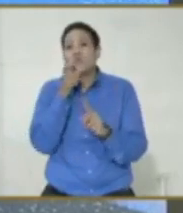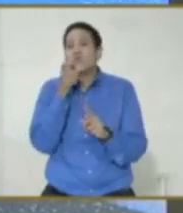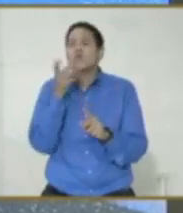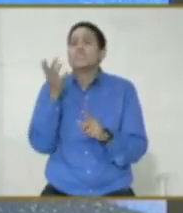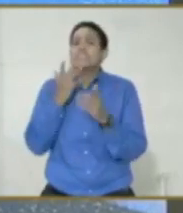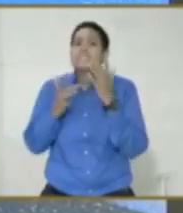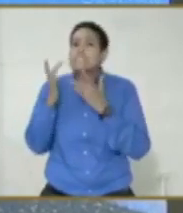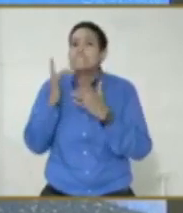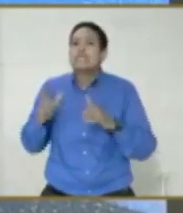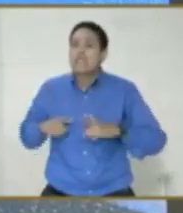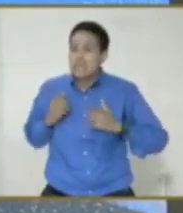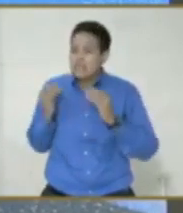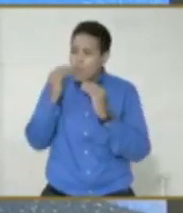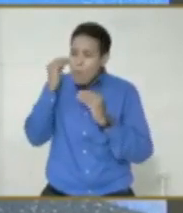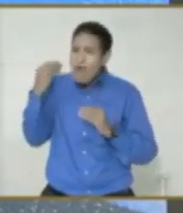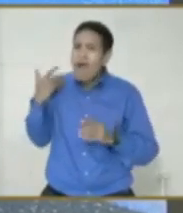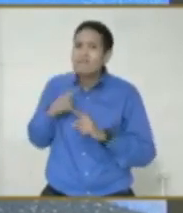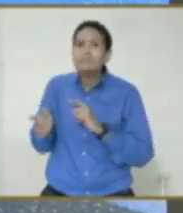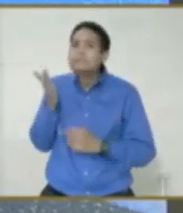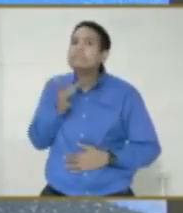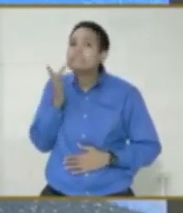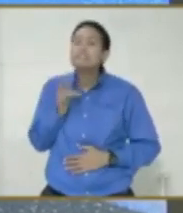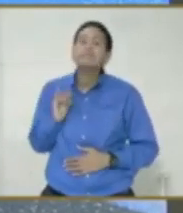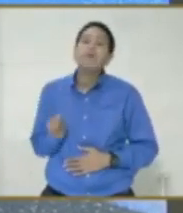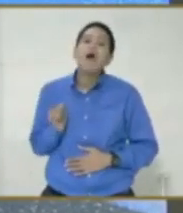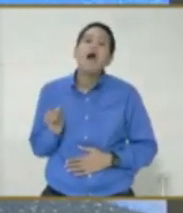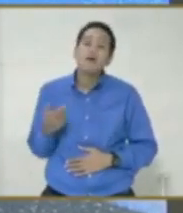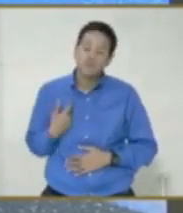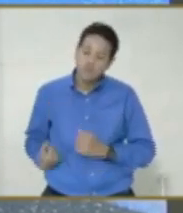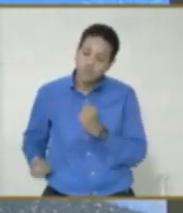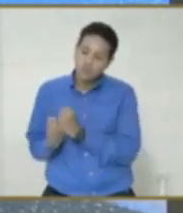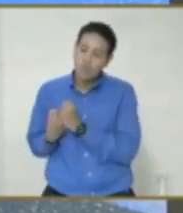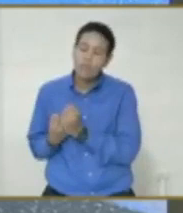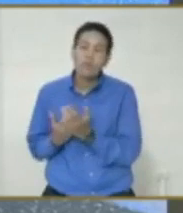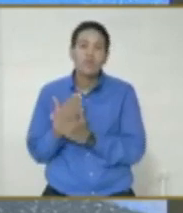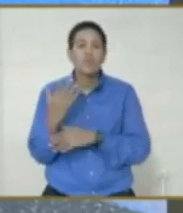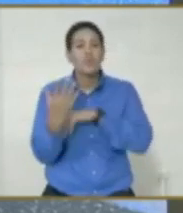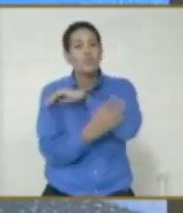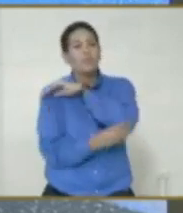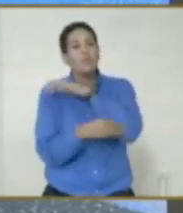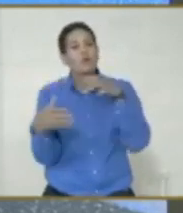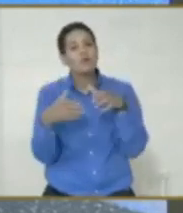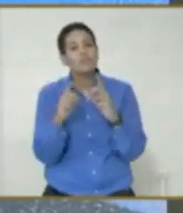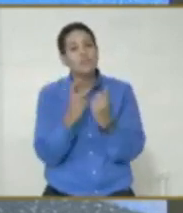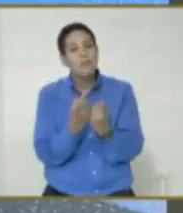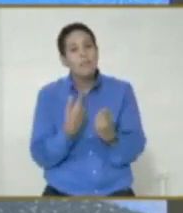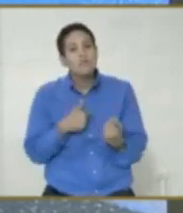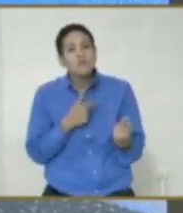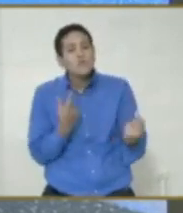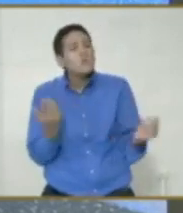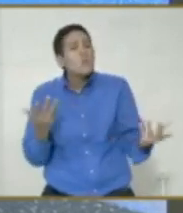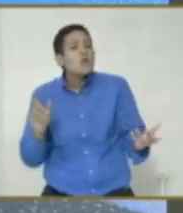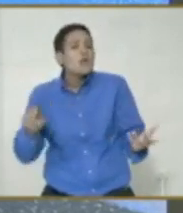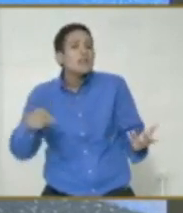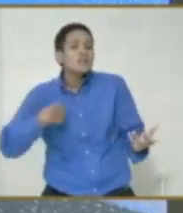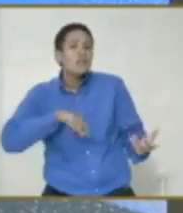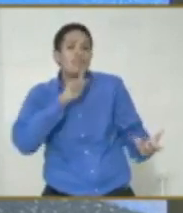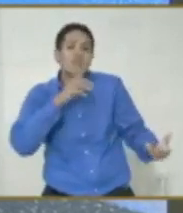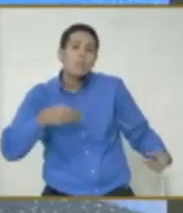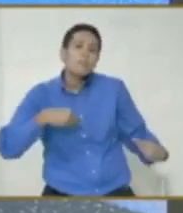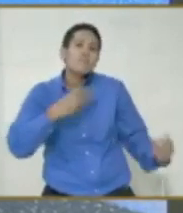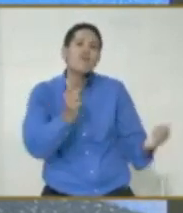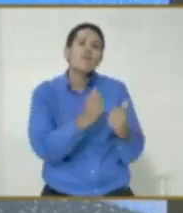persons that we take care of by way of our poor relief department. So we will be doing what is necessary as we are providing them with